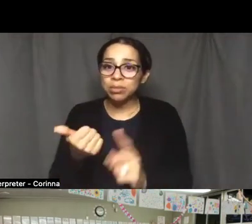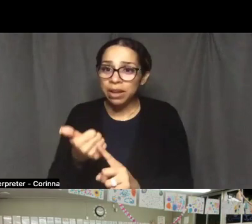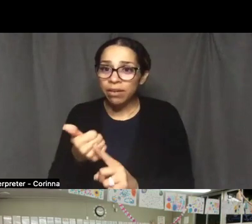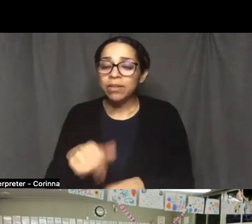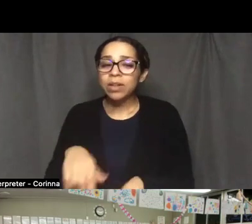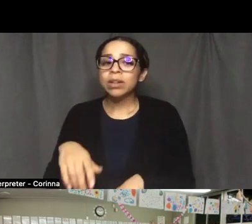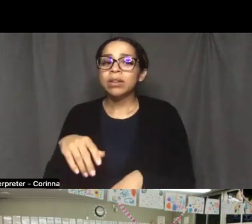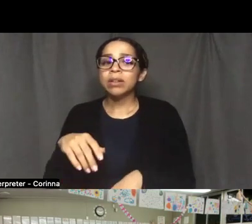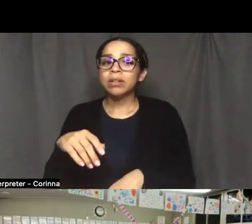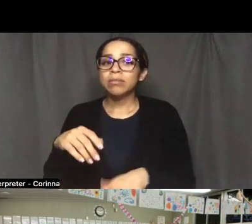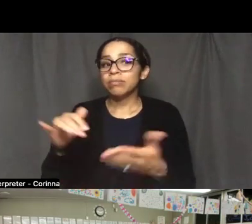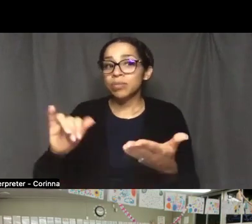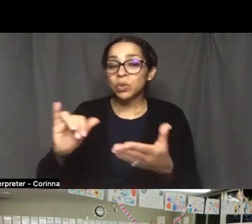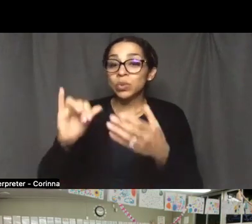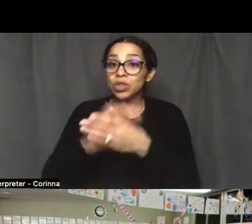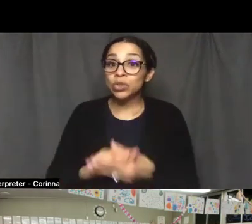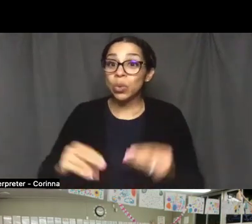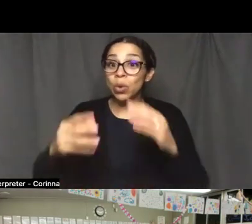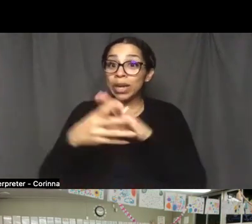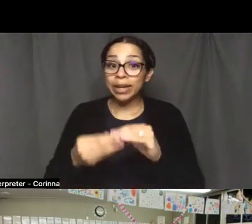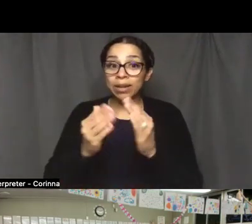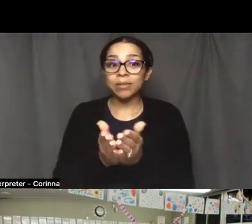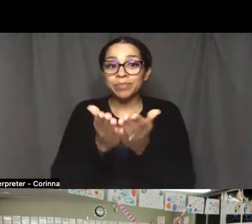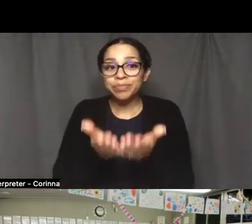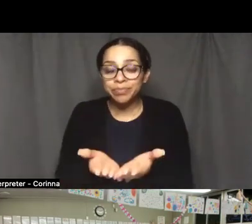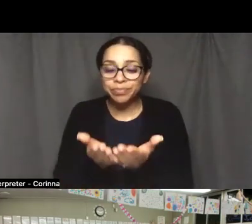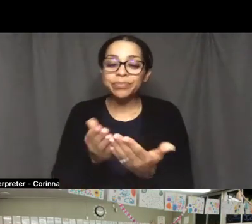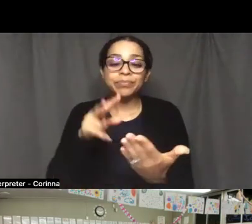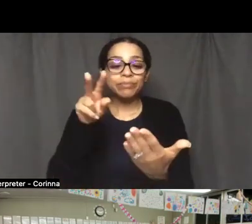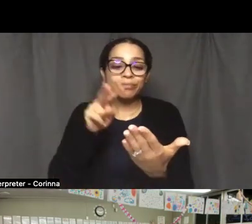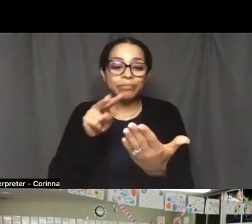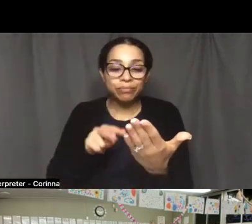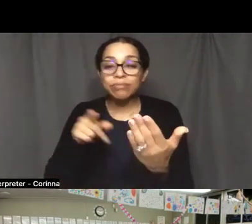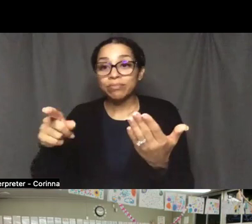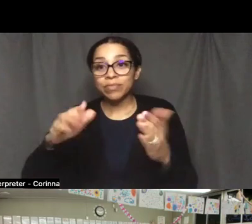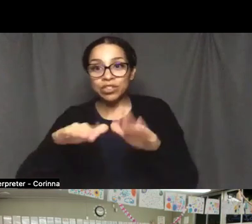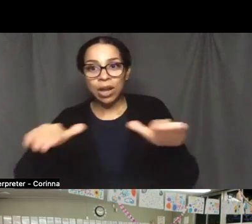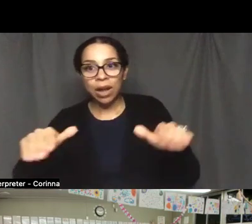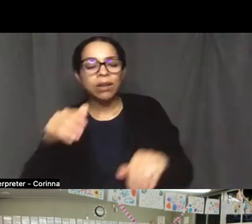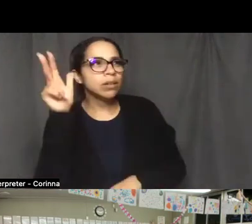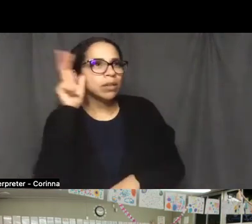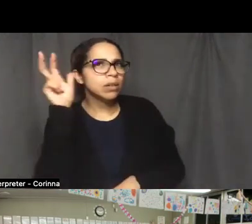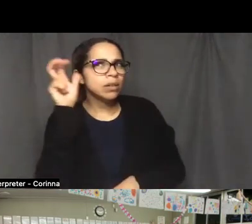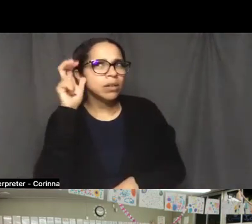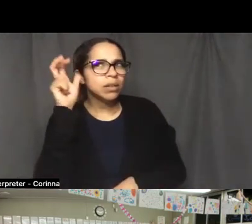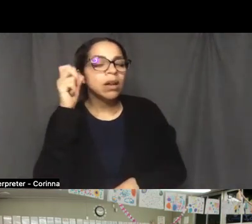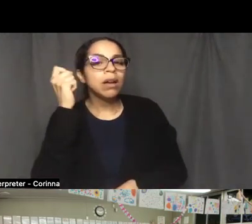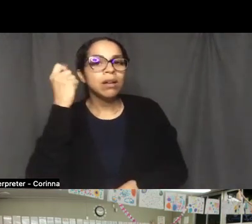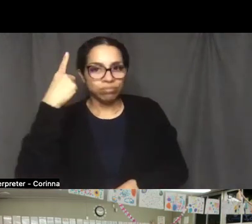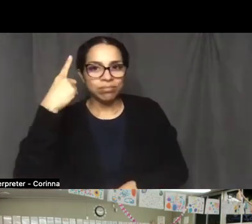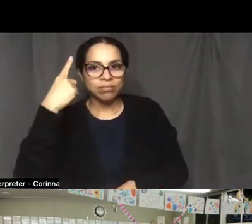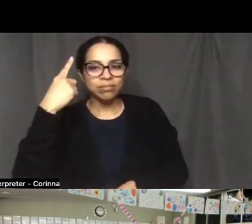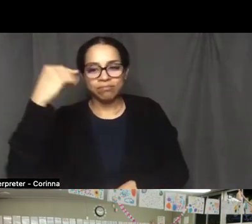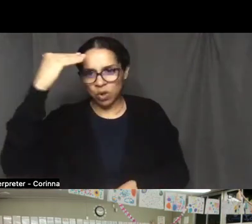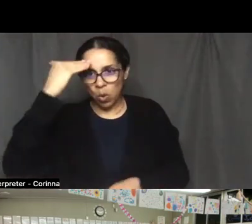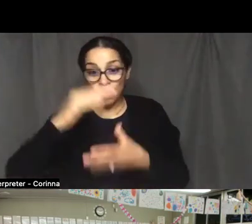Hitzman read Somebody Loves You, Mr. Hatch. Listening to the story, and it starts out with listening comprehension, understanding what the story is about because